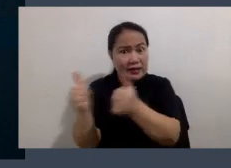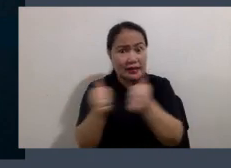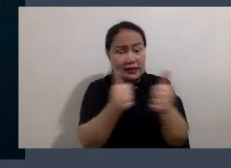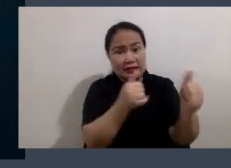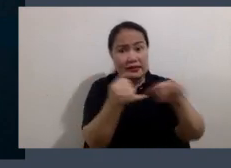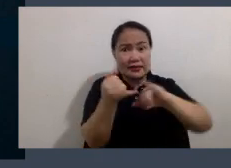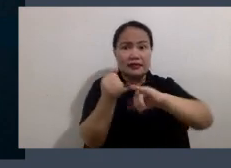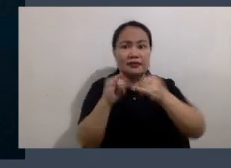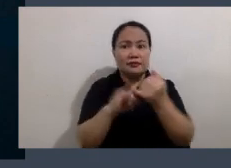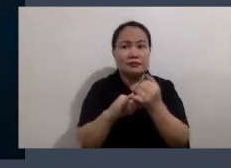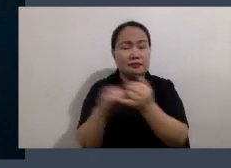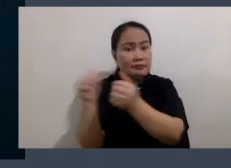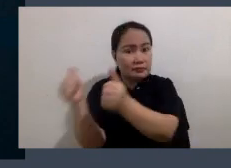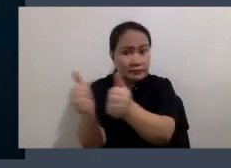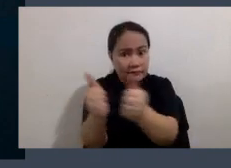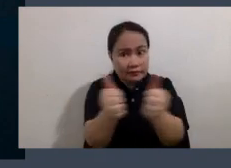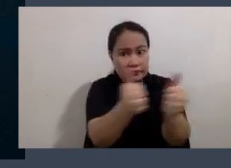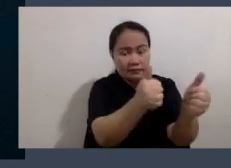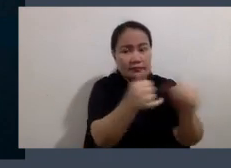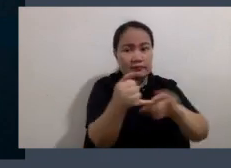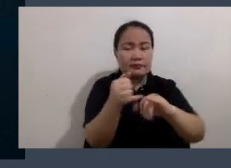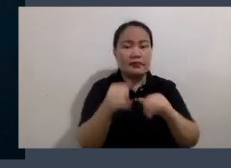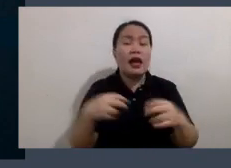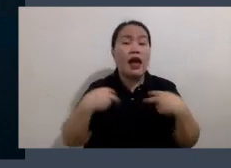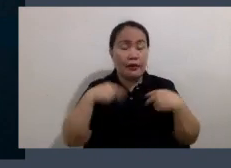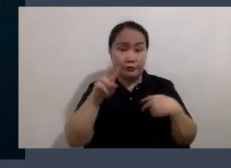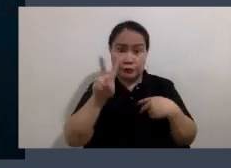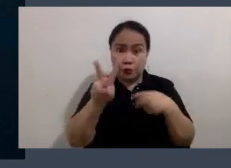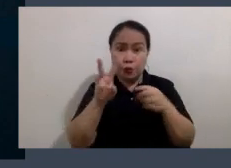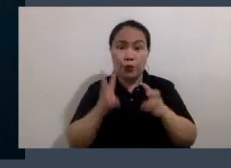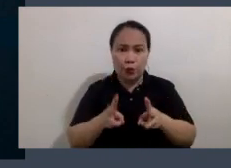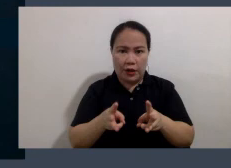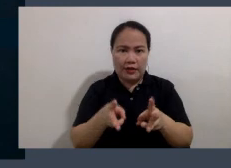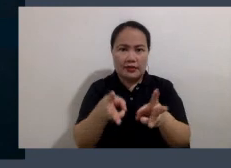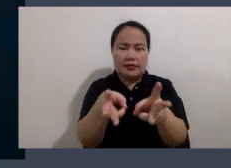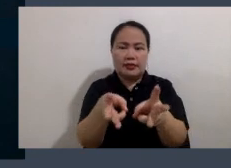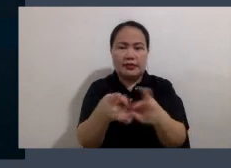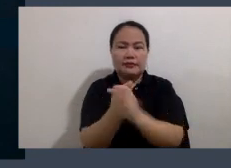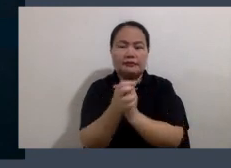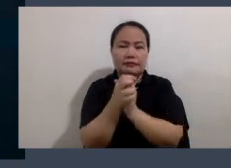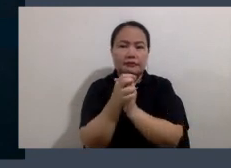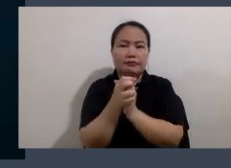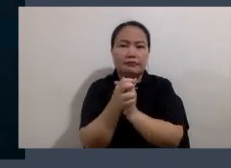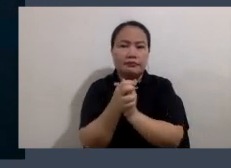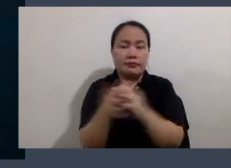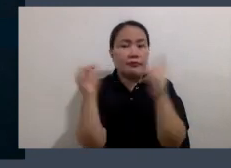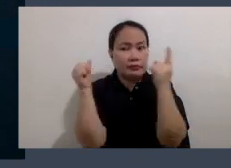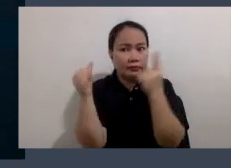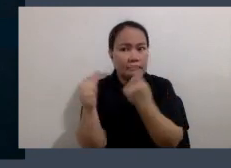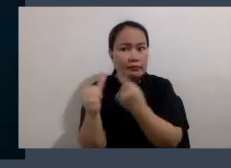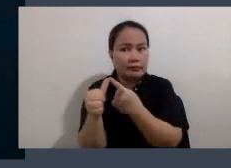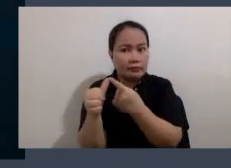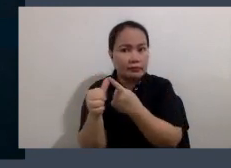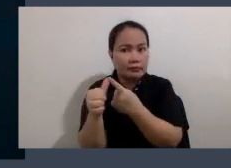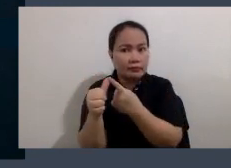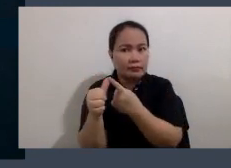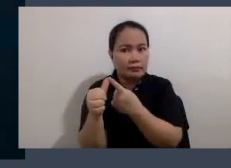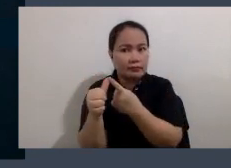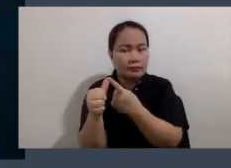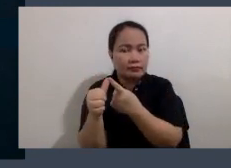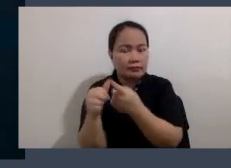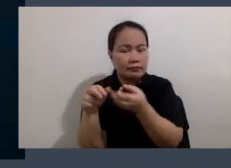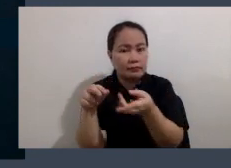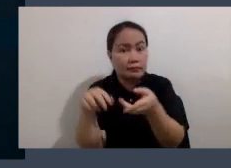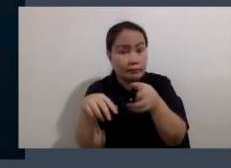integers? So, ordering of integers, we have two ways of arranging or ordering integers. So, first we